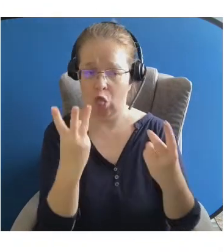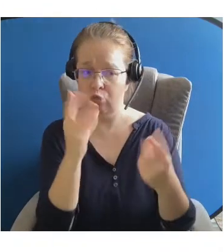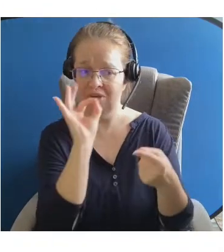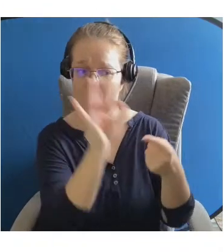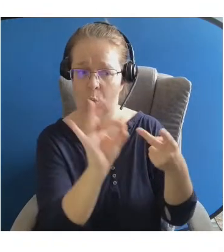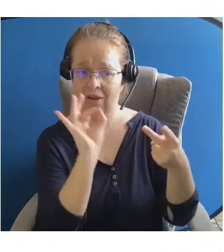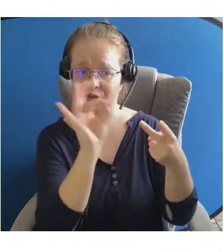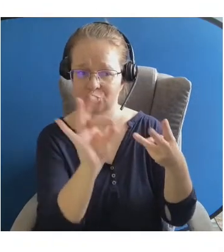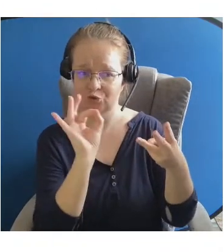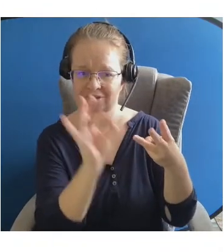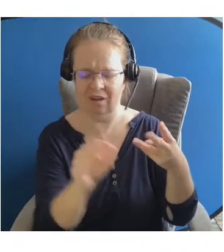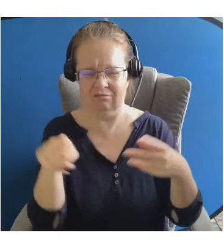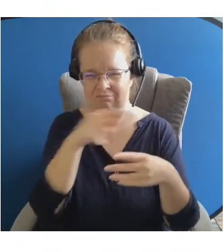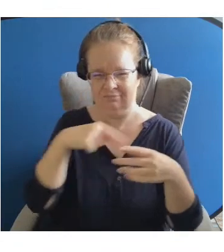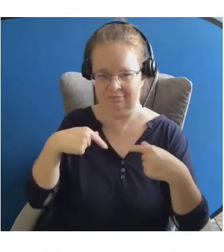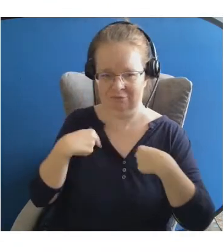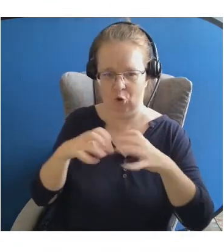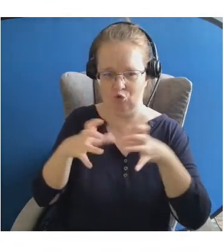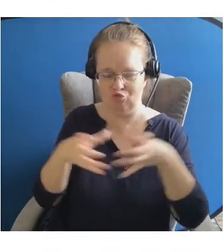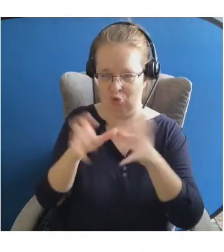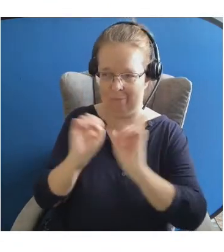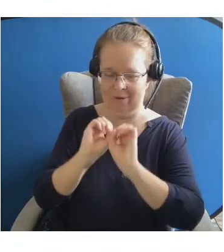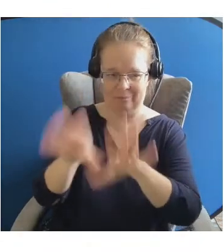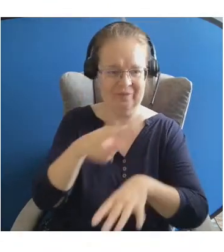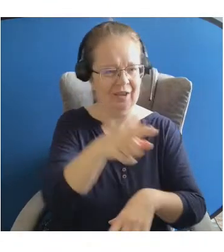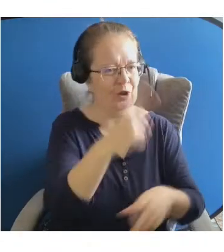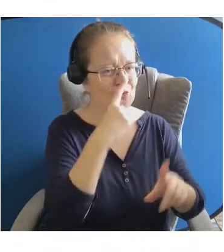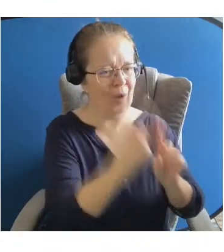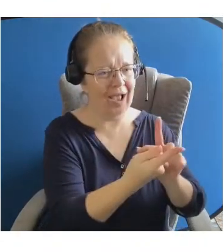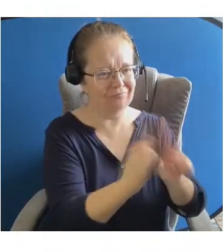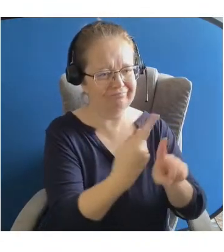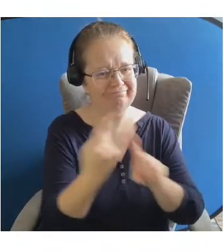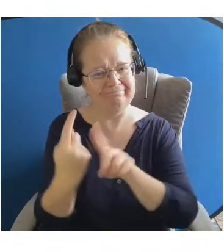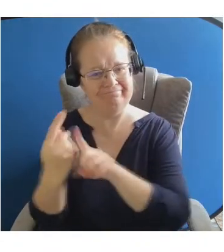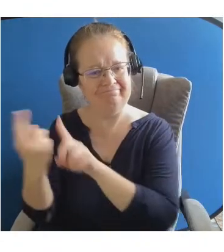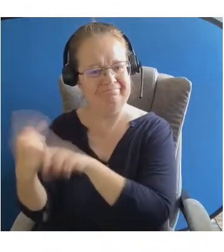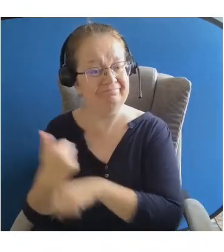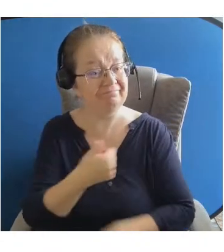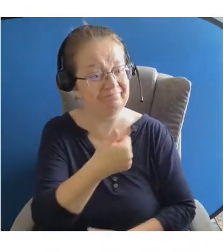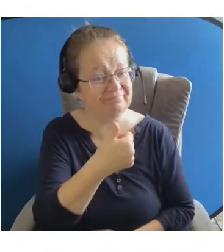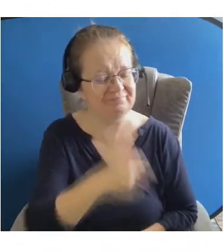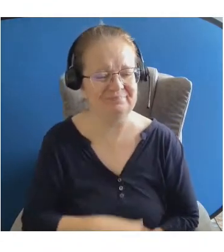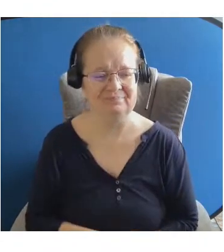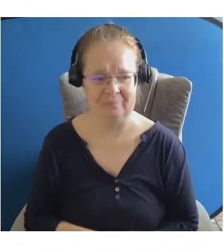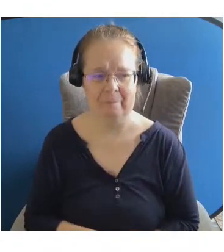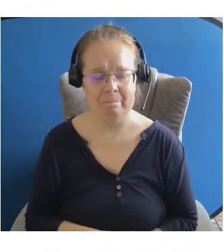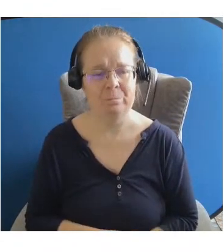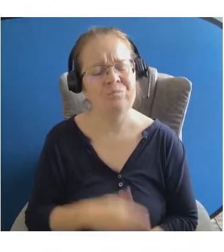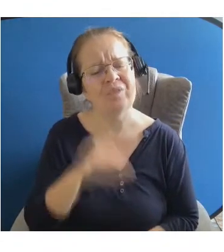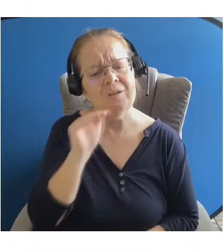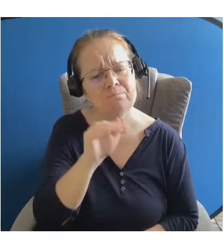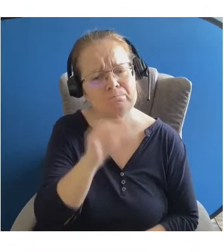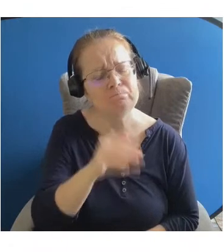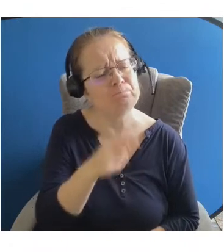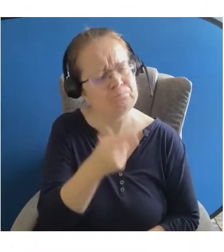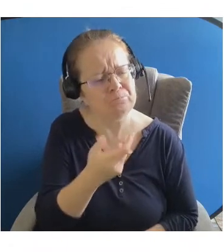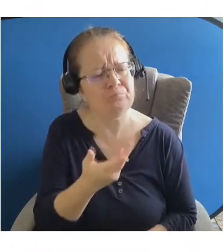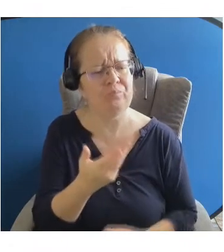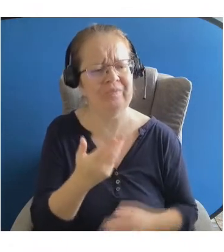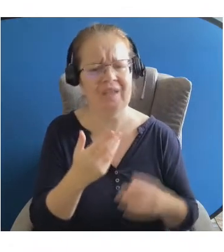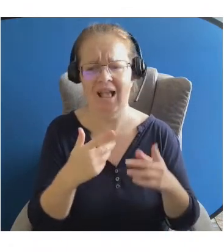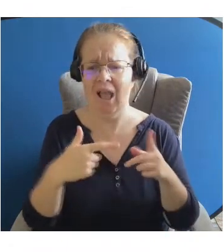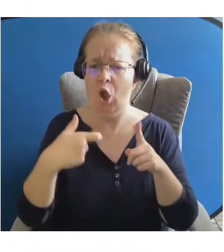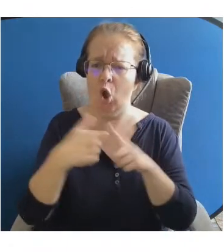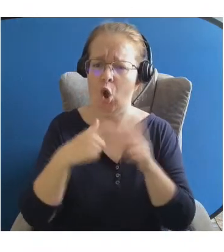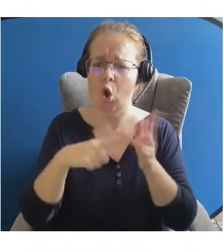in a group and then give you the opportunity to respond. So first of all, why did Korn